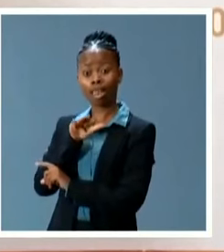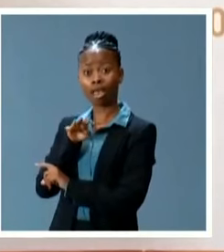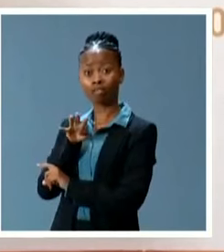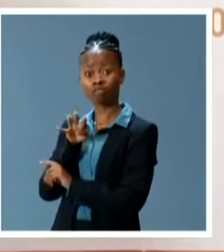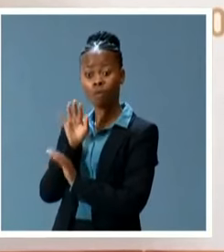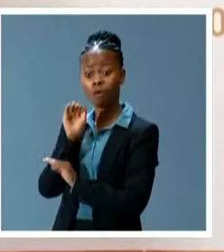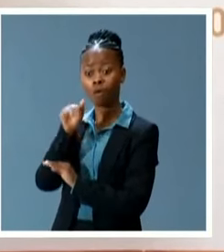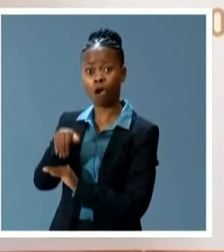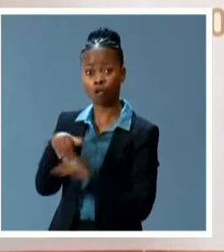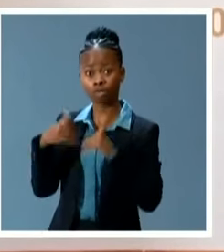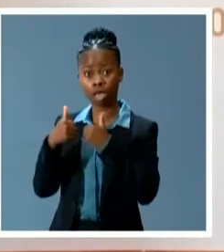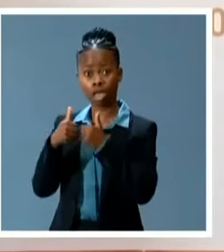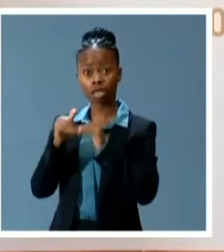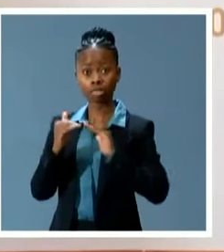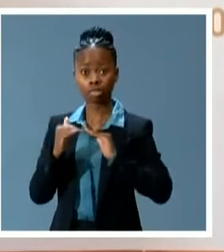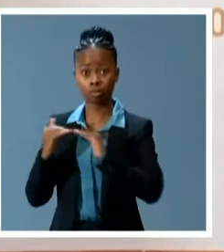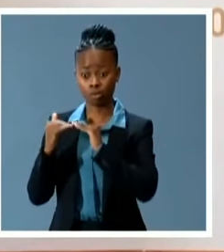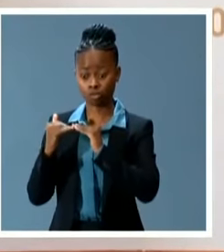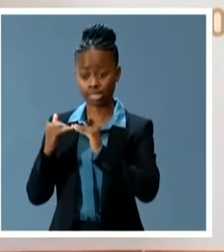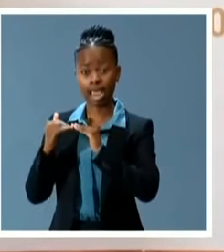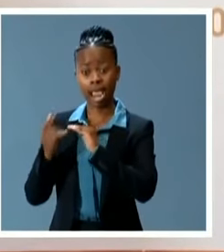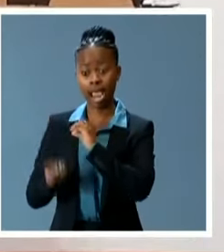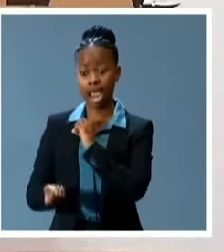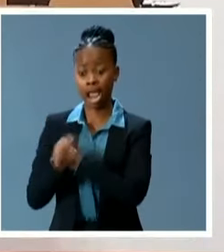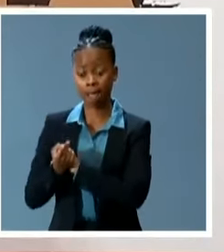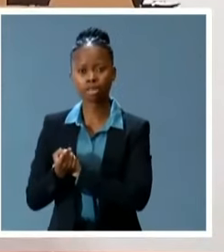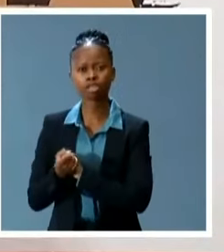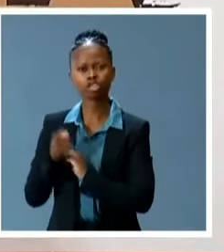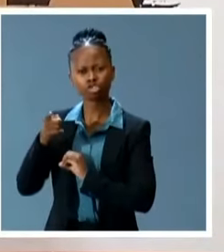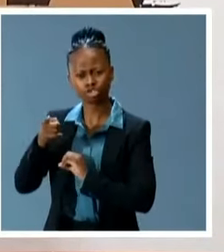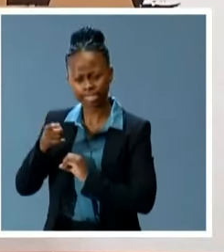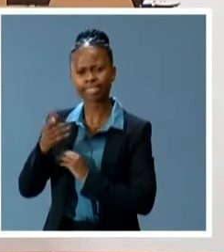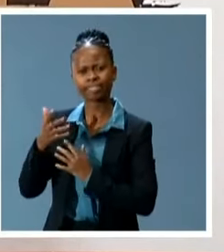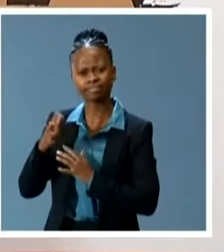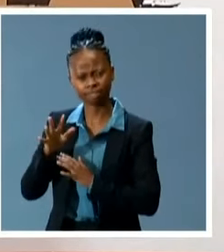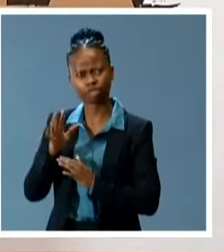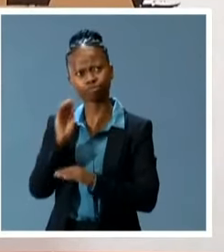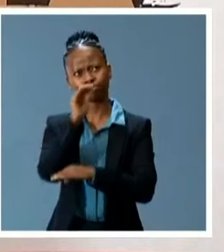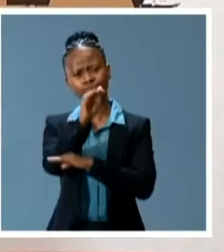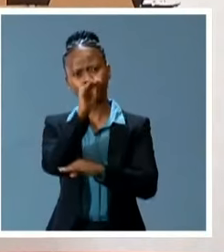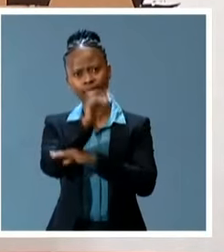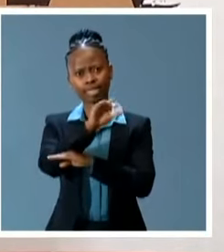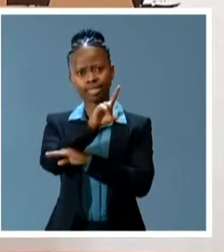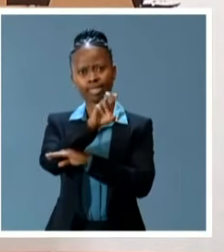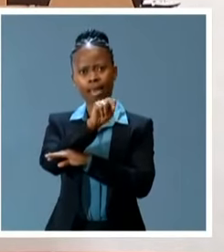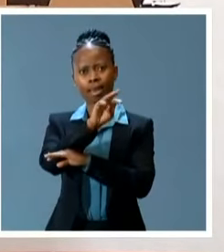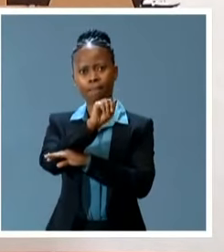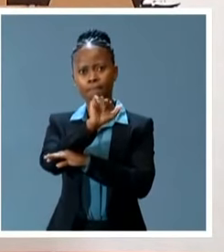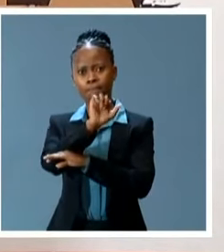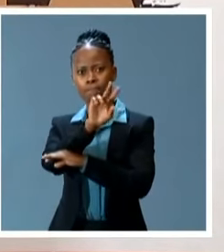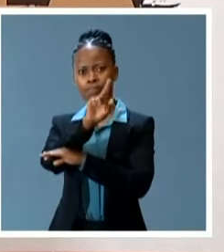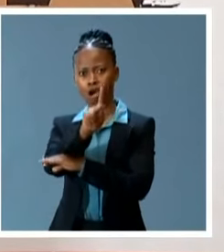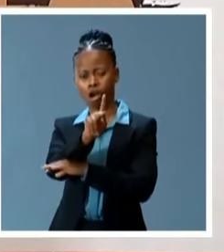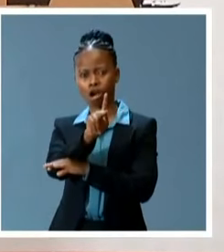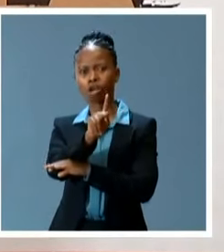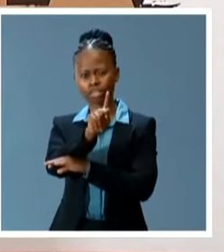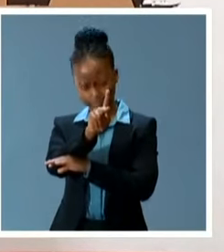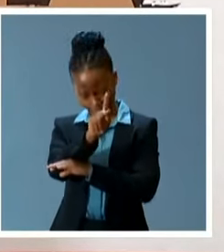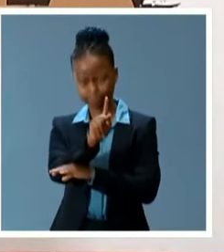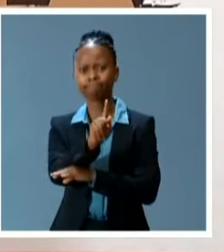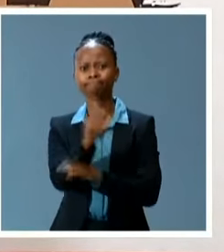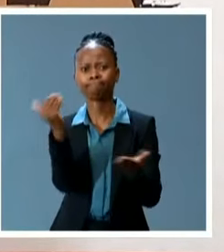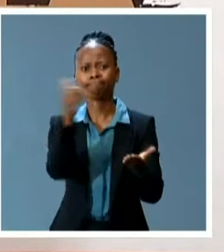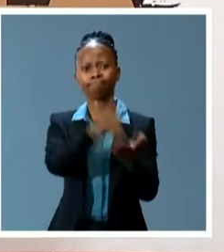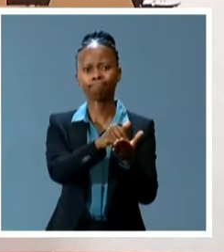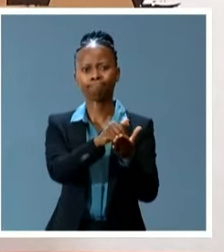distinction as South Africa's ambassador to Denmark. We are all saddened by her passing. On the 18th of July